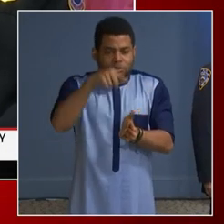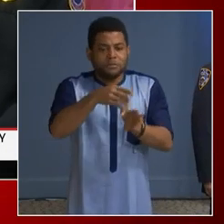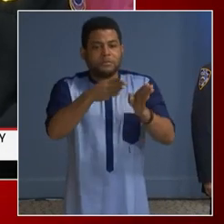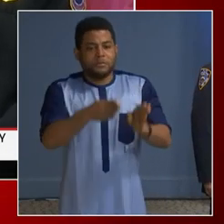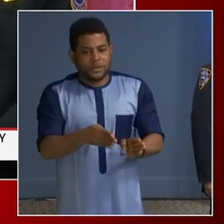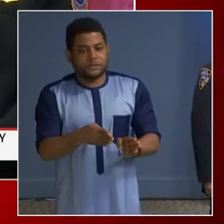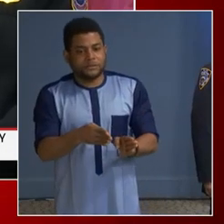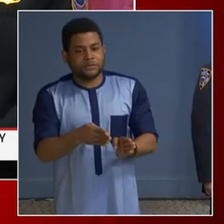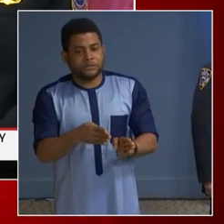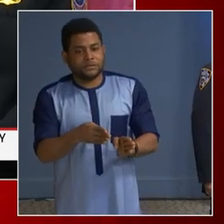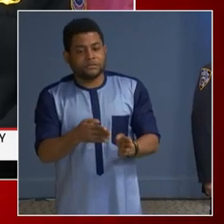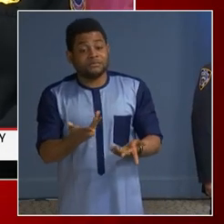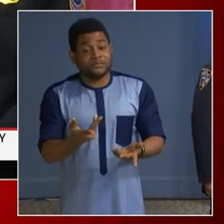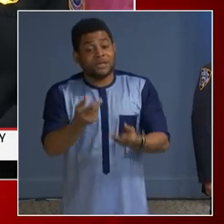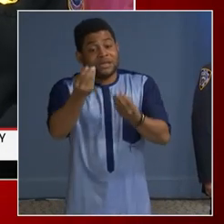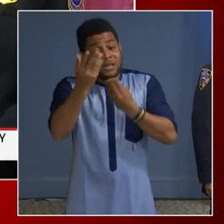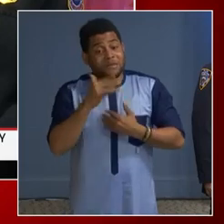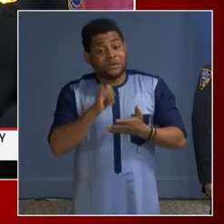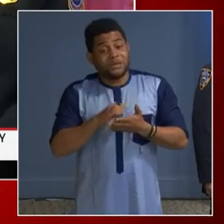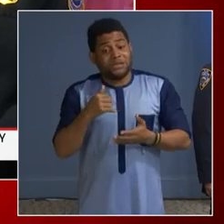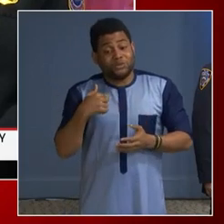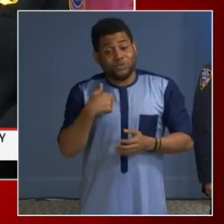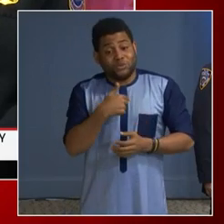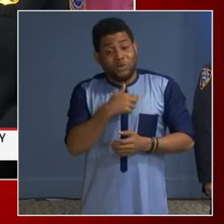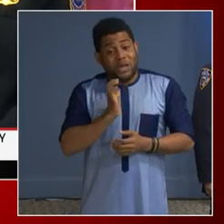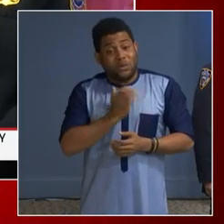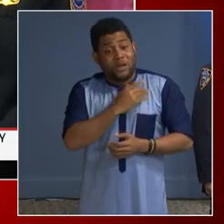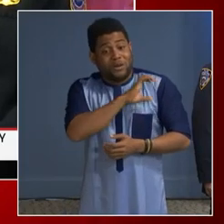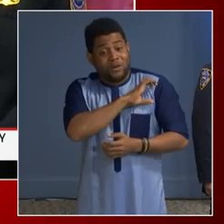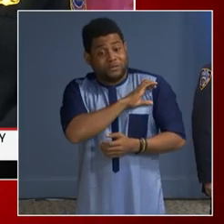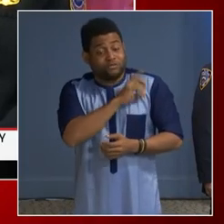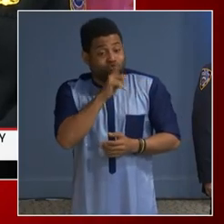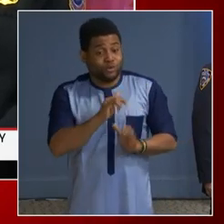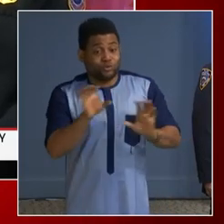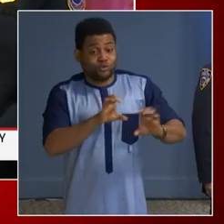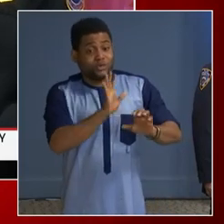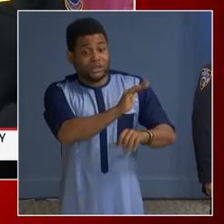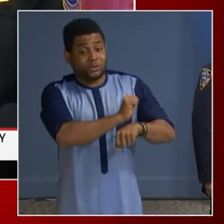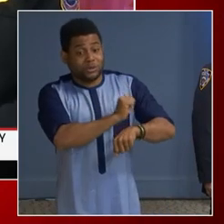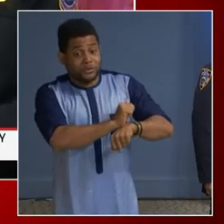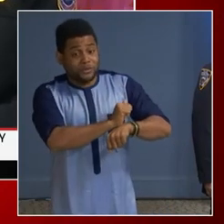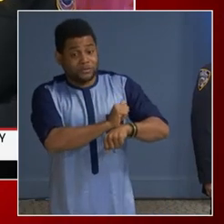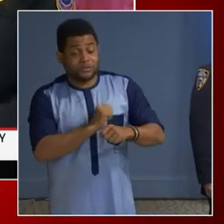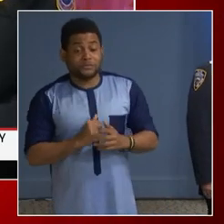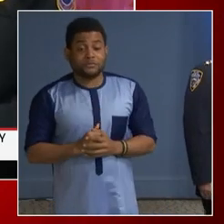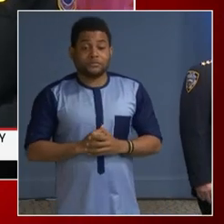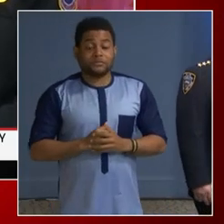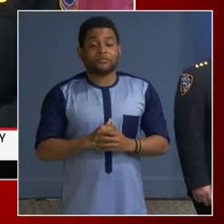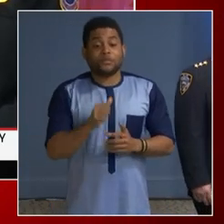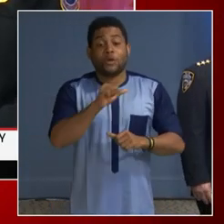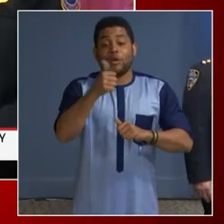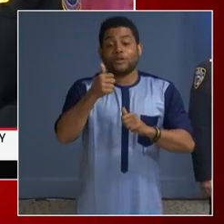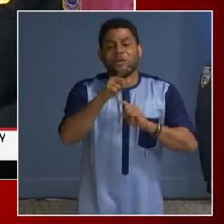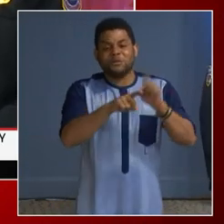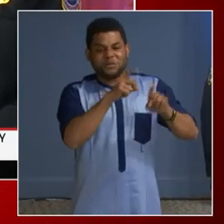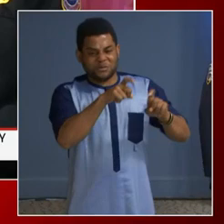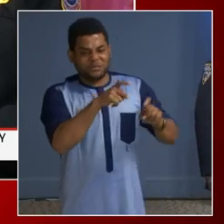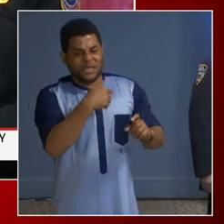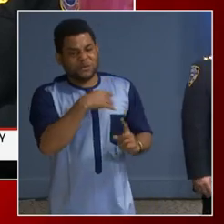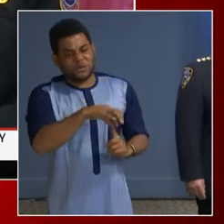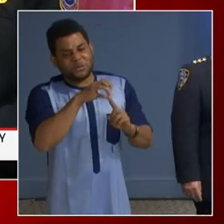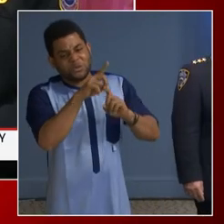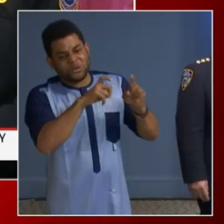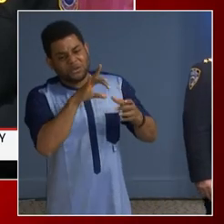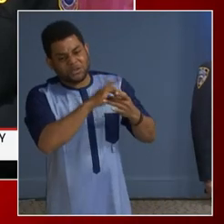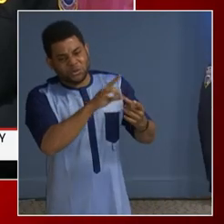law enforcement officials are doing the job that we need them to do. I have a question on the investigation too. You said this was at least